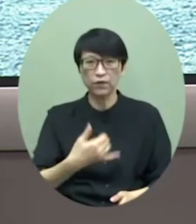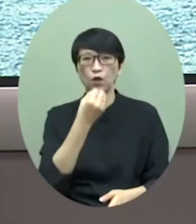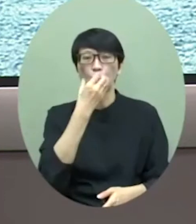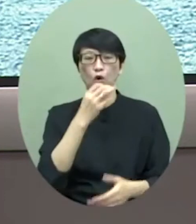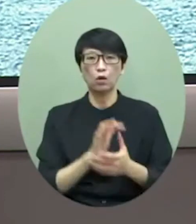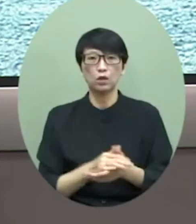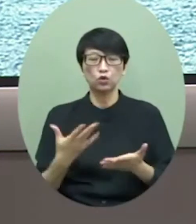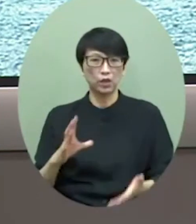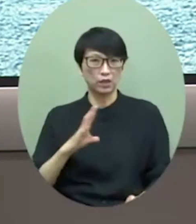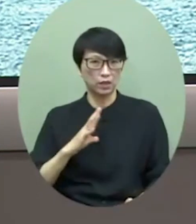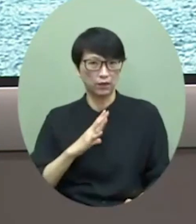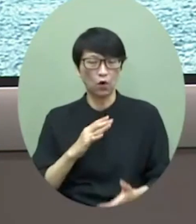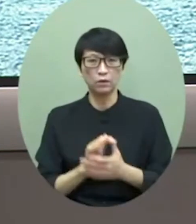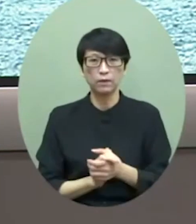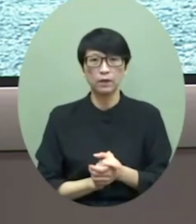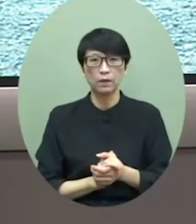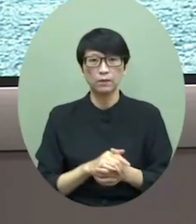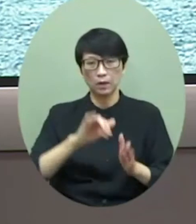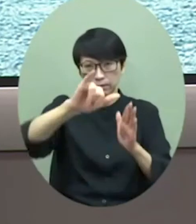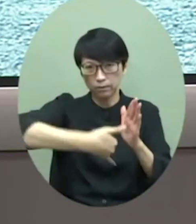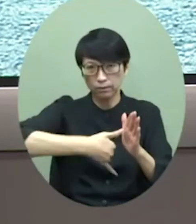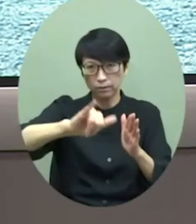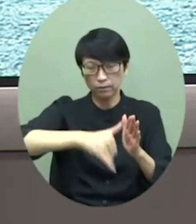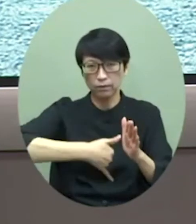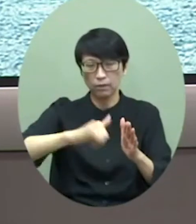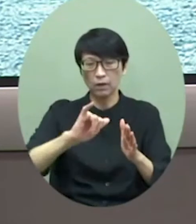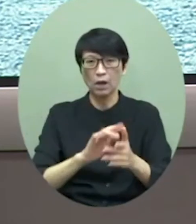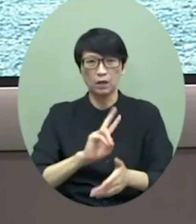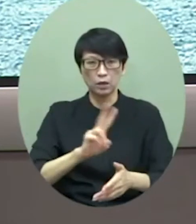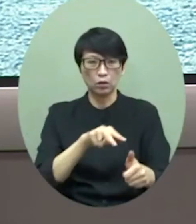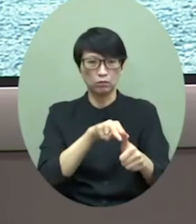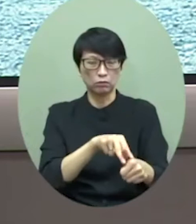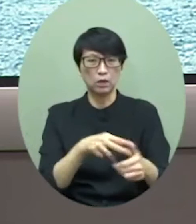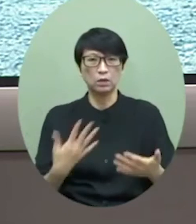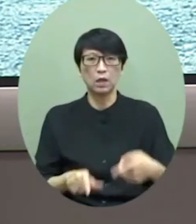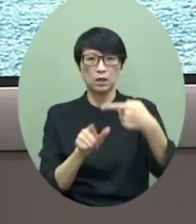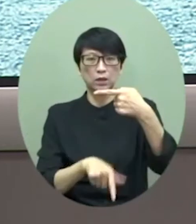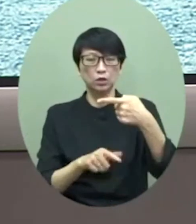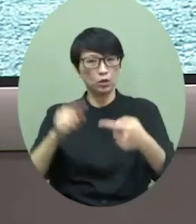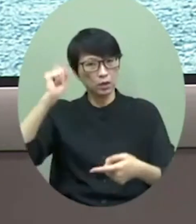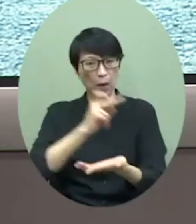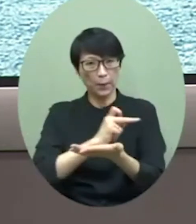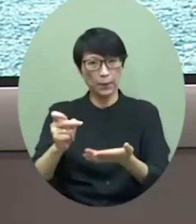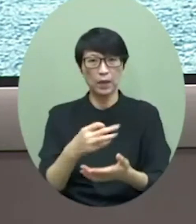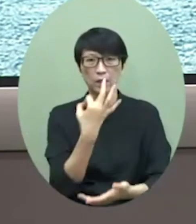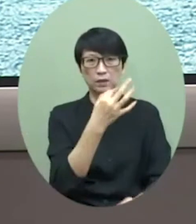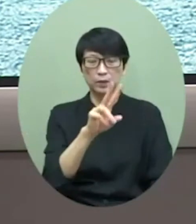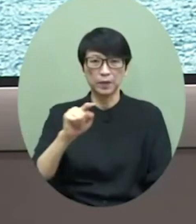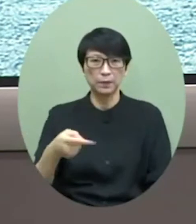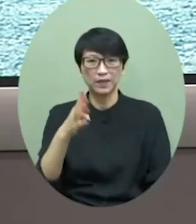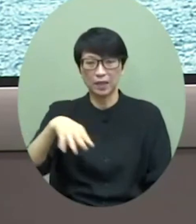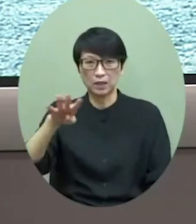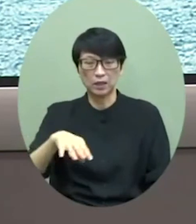now, especially for Hong Kongers, if they leave Hong Kong, say to go to the mainland, they will have to come back sometime. So that's why we try to also reduce the number